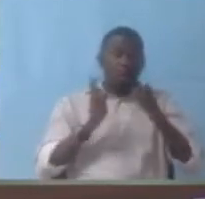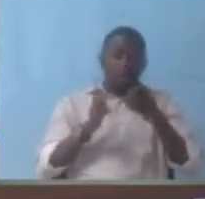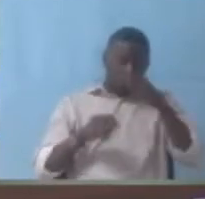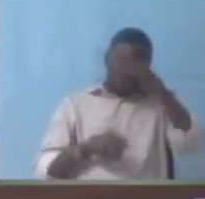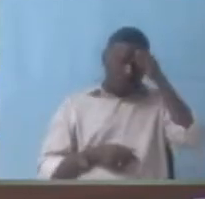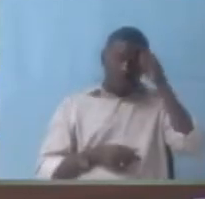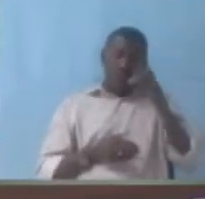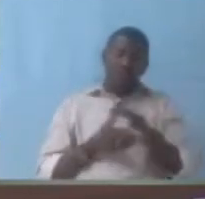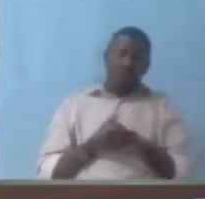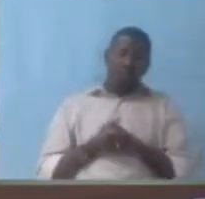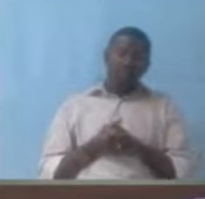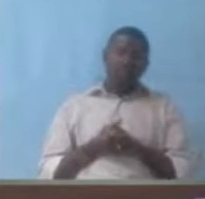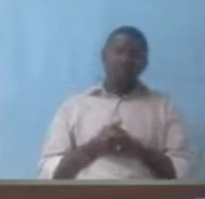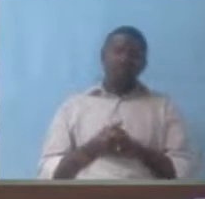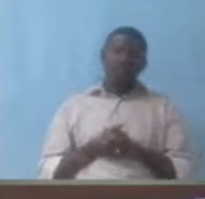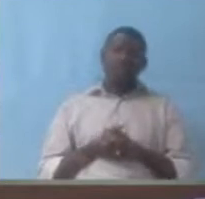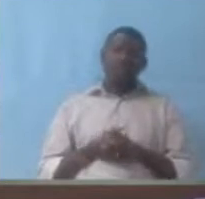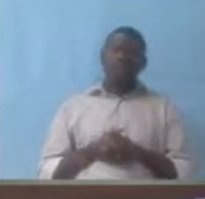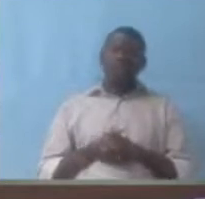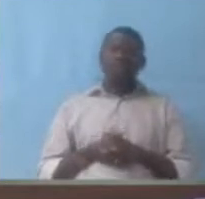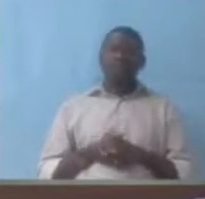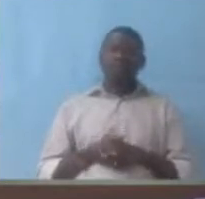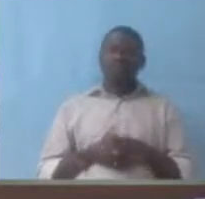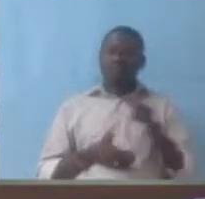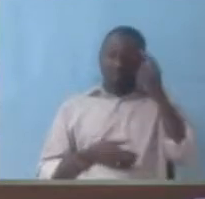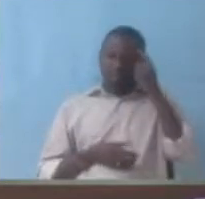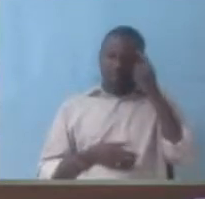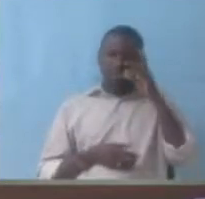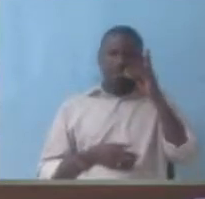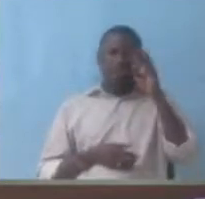The decree was given effect as which I think it was